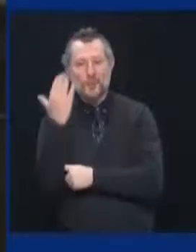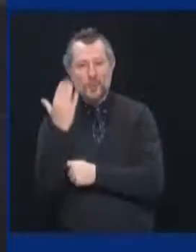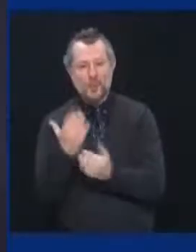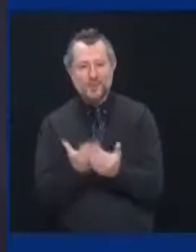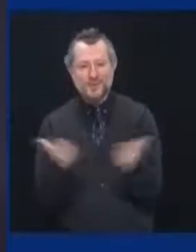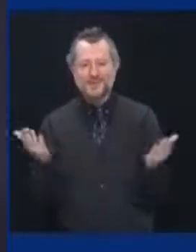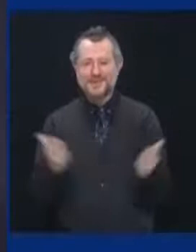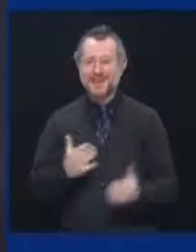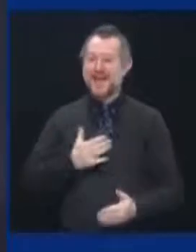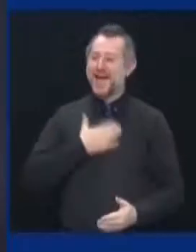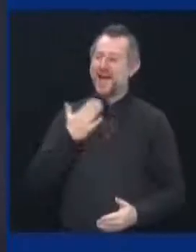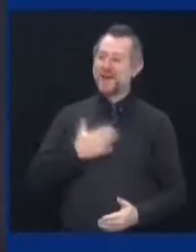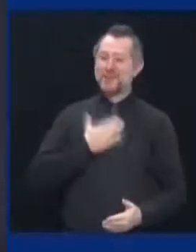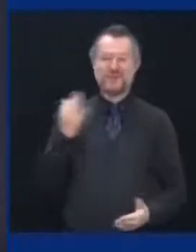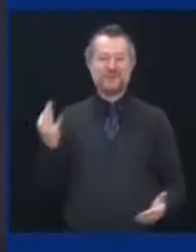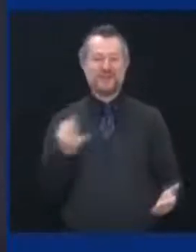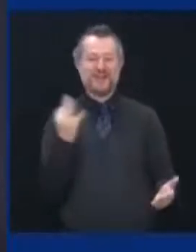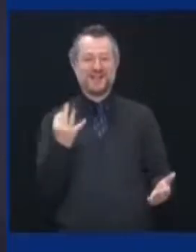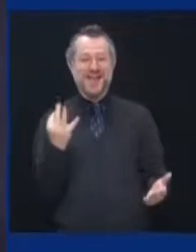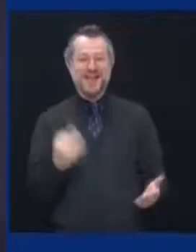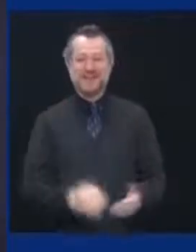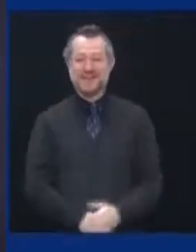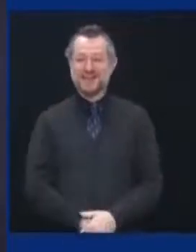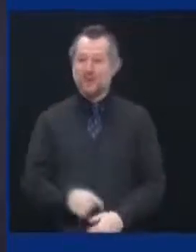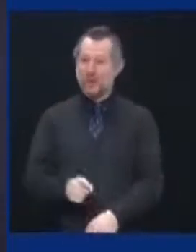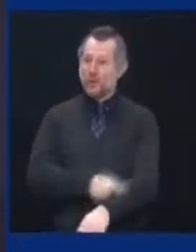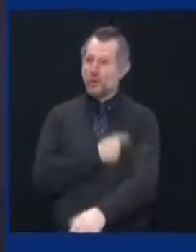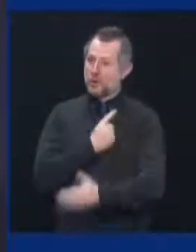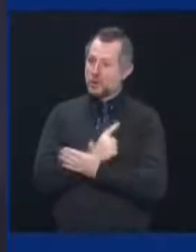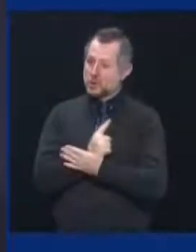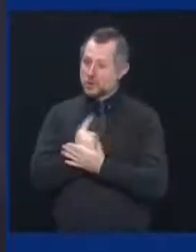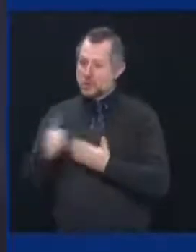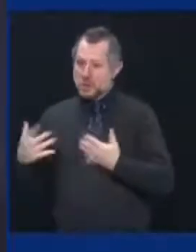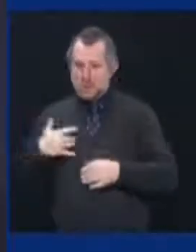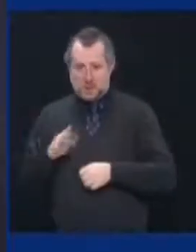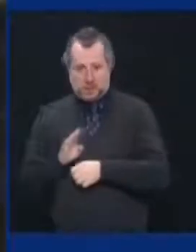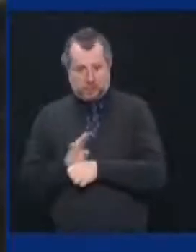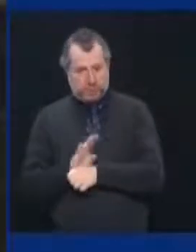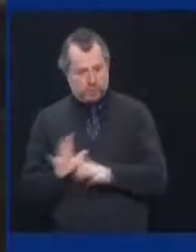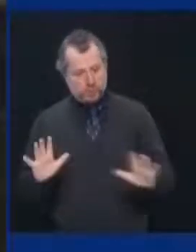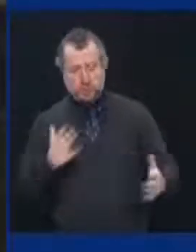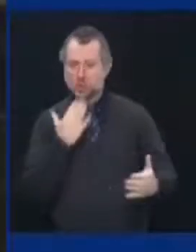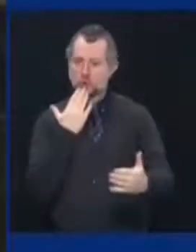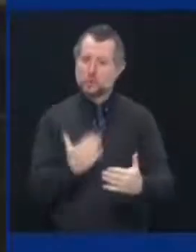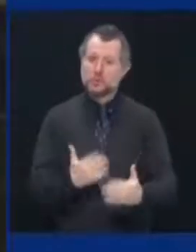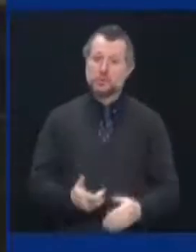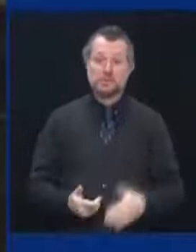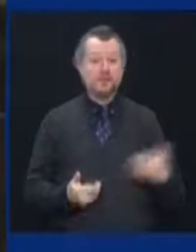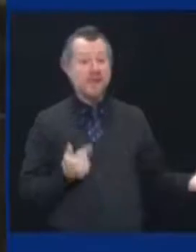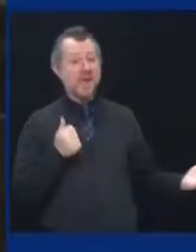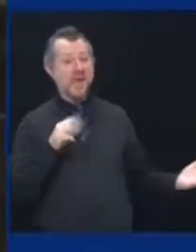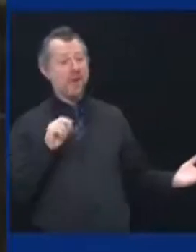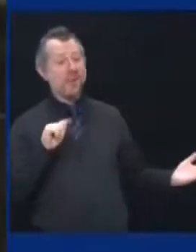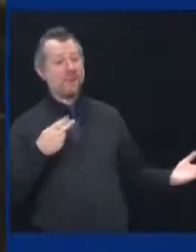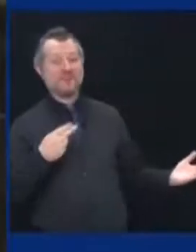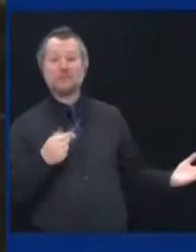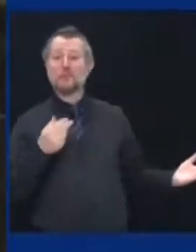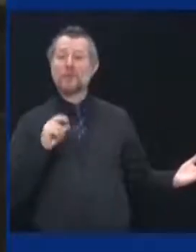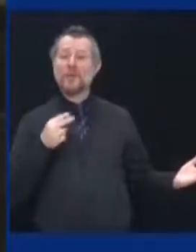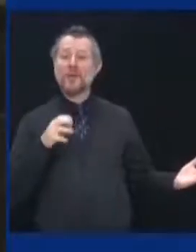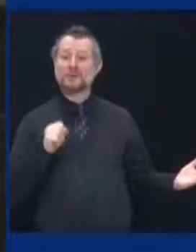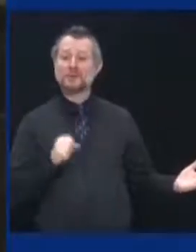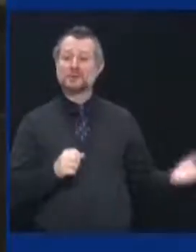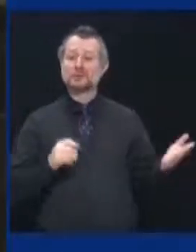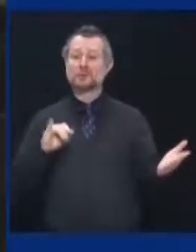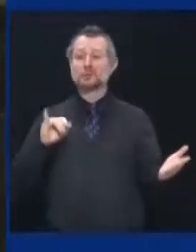Happy Friday. Long week, busy week, good week. From my far right, Gareth Rhodes, Chancellor James Malatras, Director of State